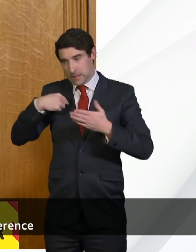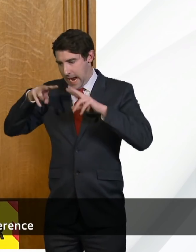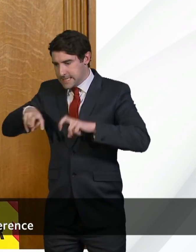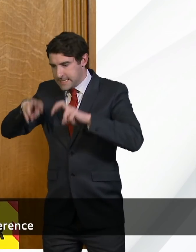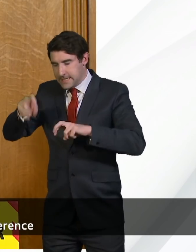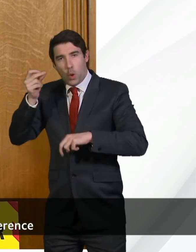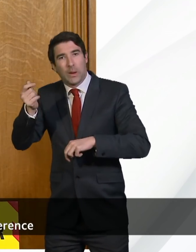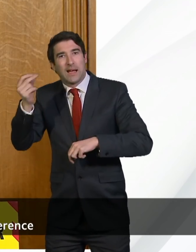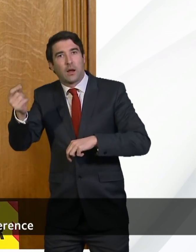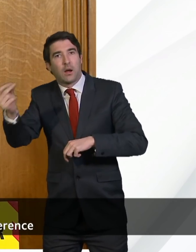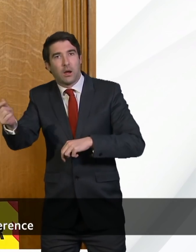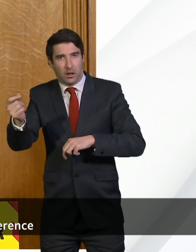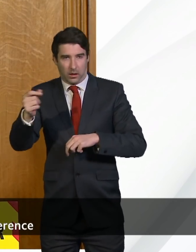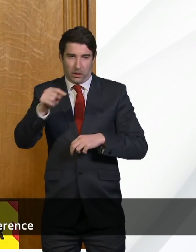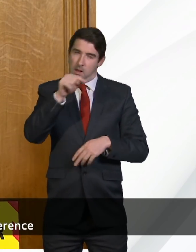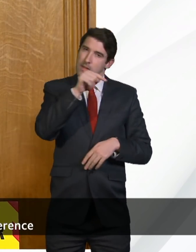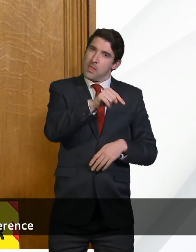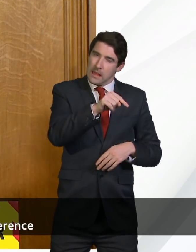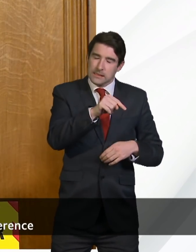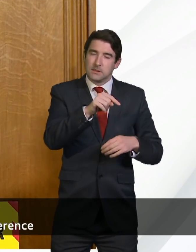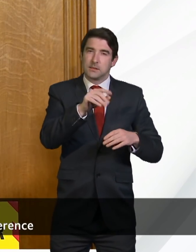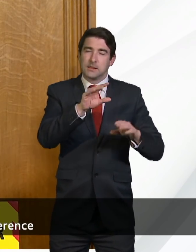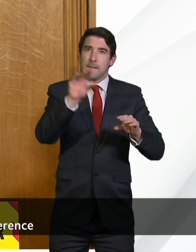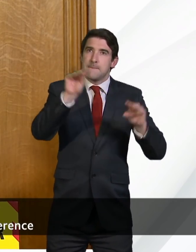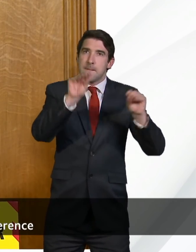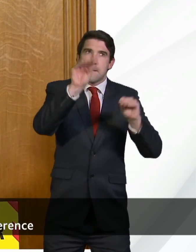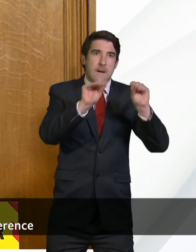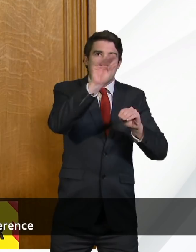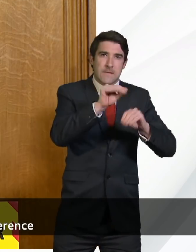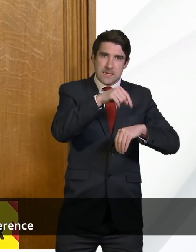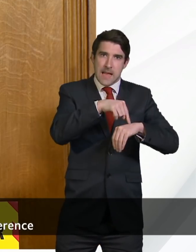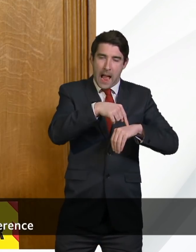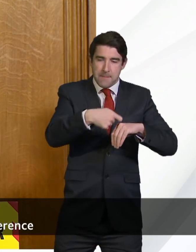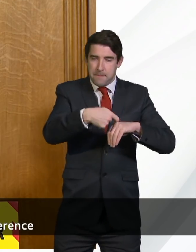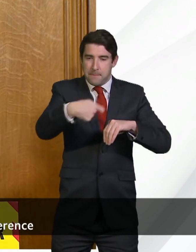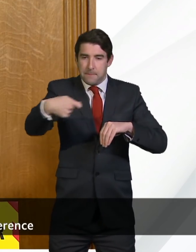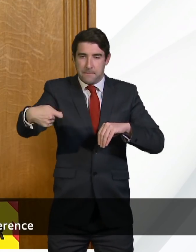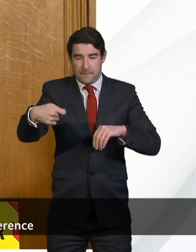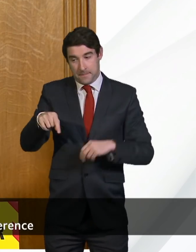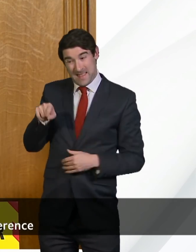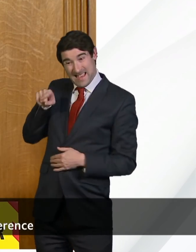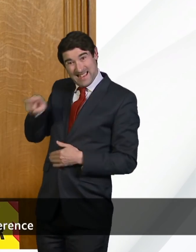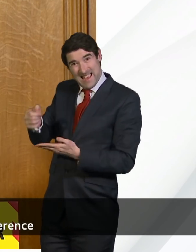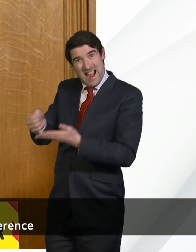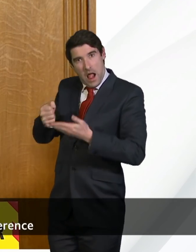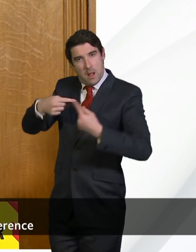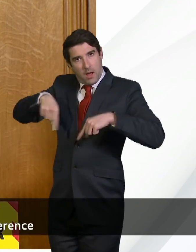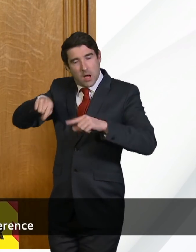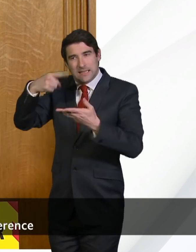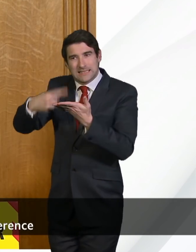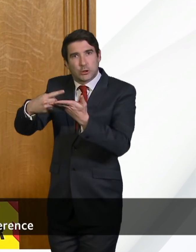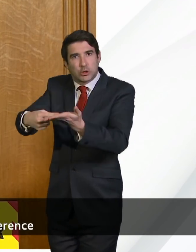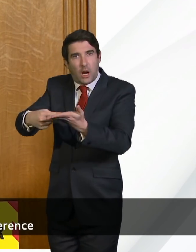do is what Patrick was doing at the beginning, which is to see in relatively near time the trends over time, because it's a